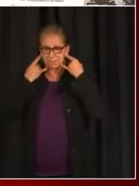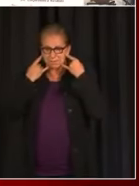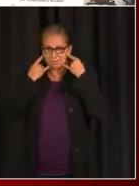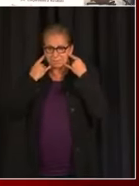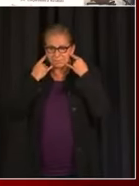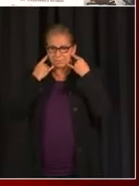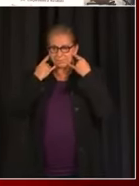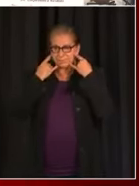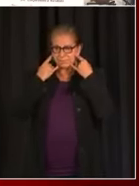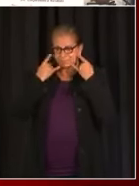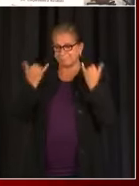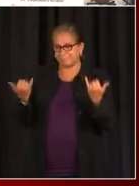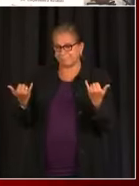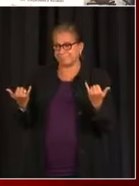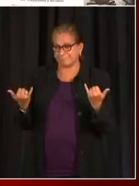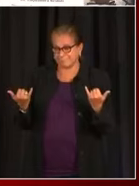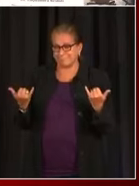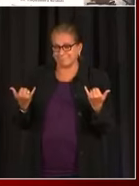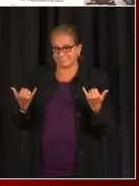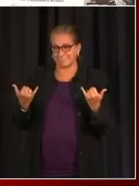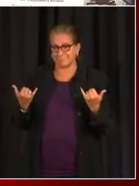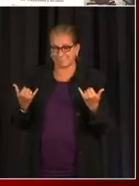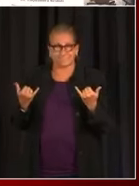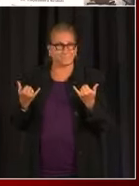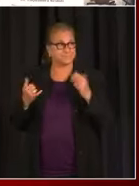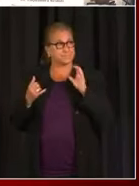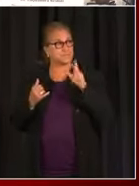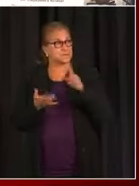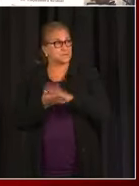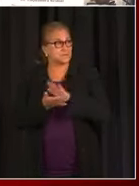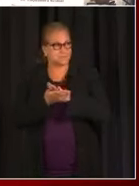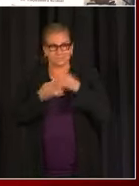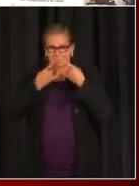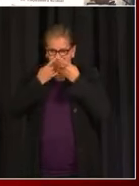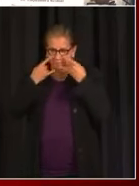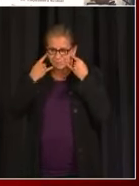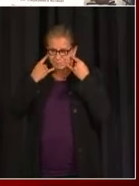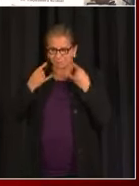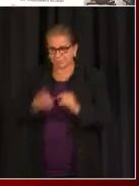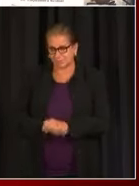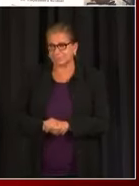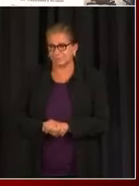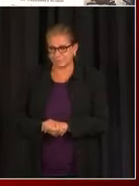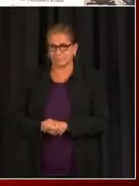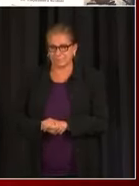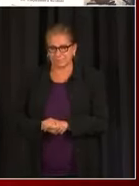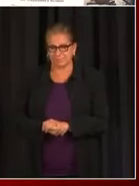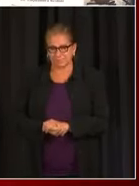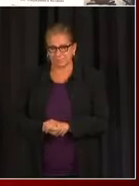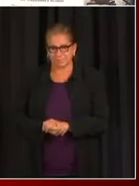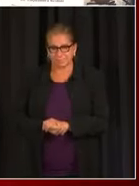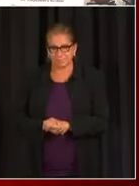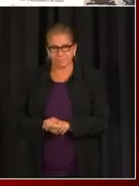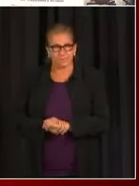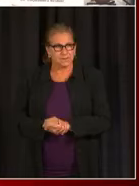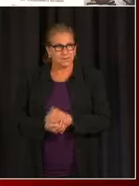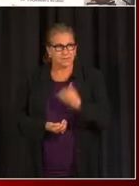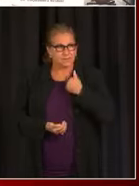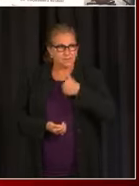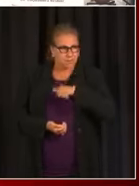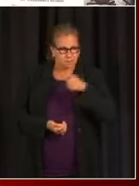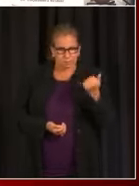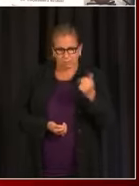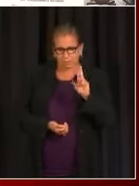be required to wear a mask indoors in our child care and school settings. We've also updated the definition of